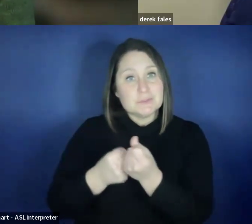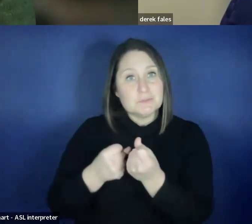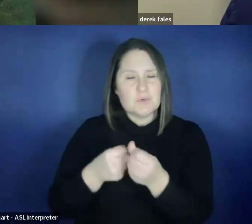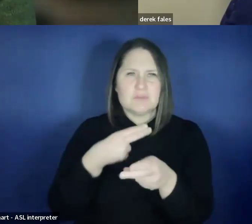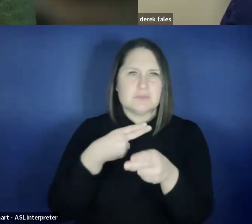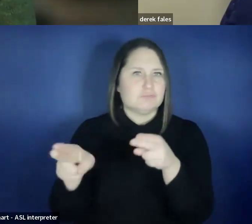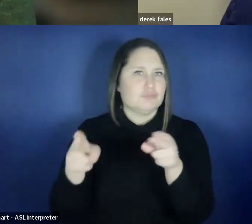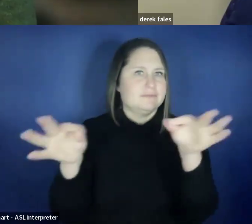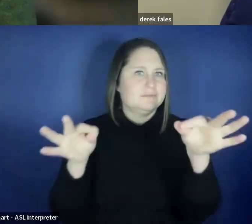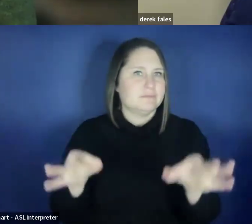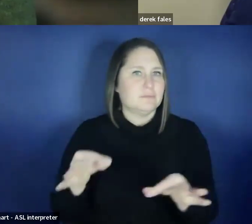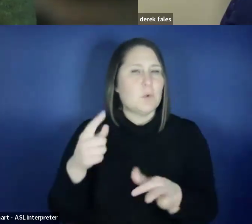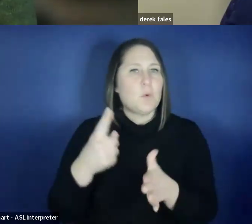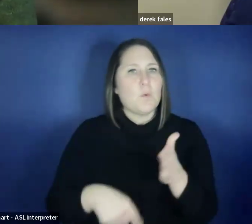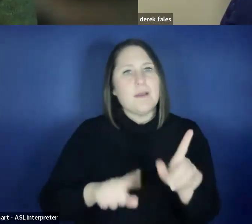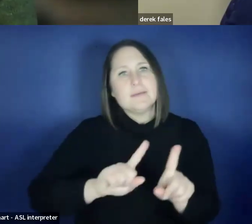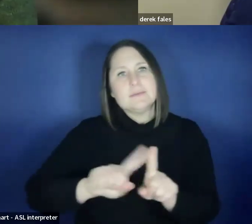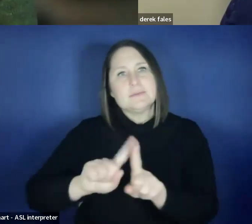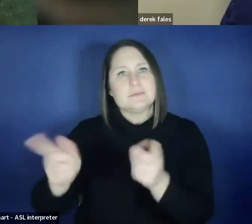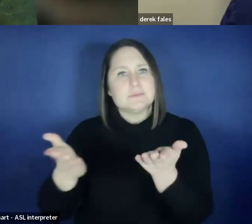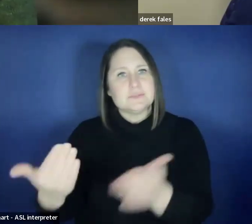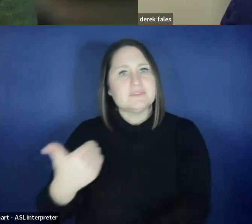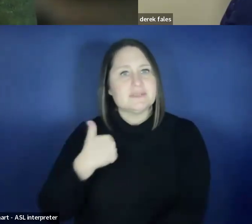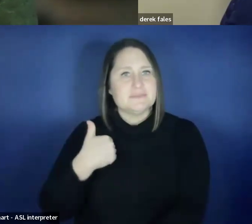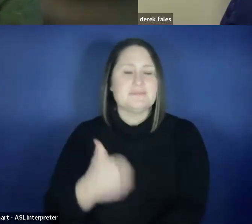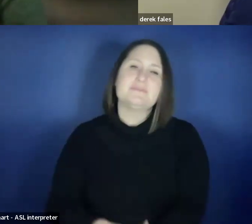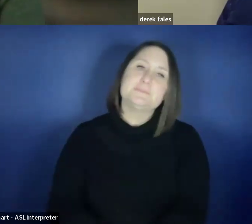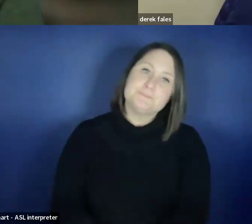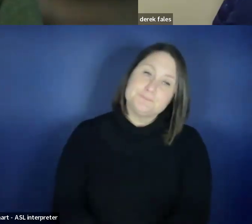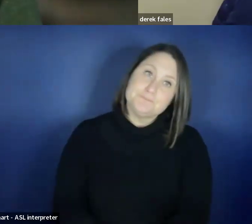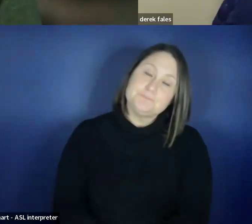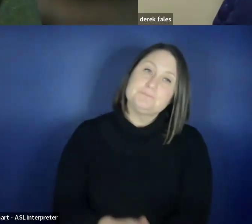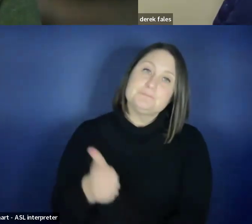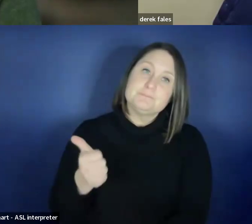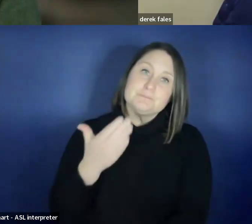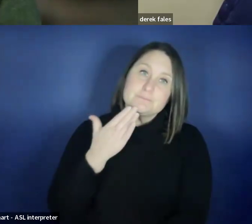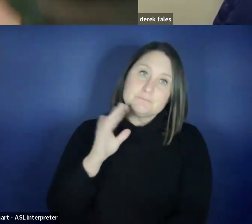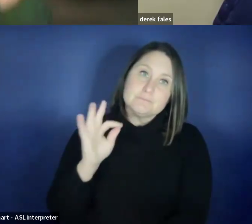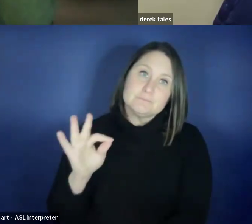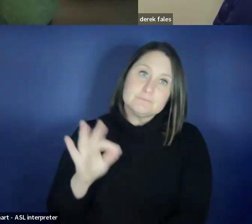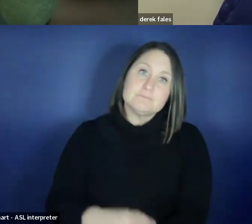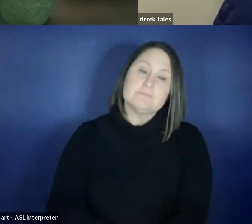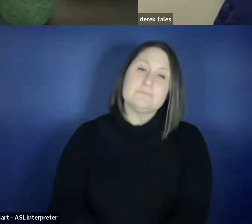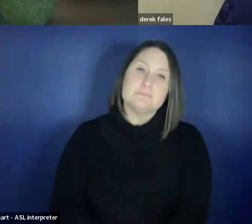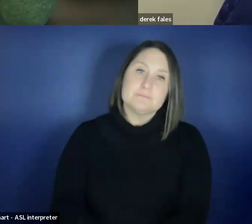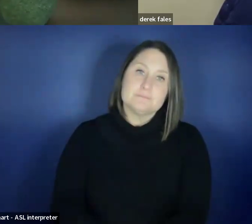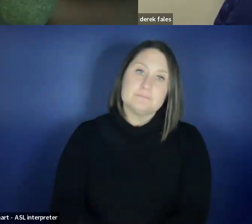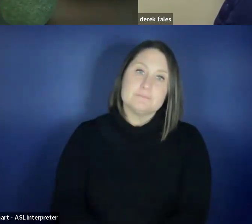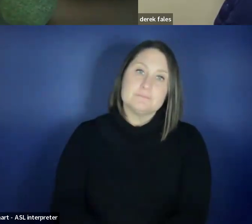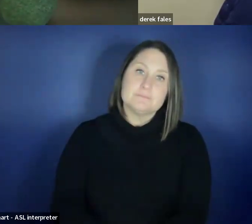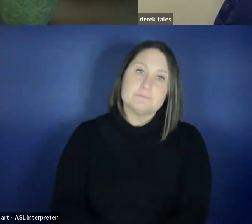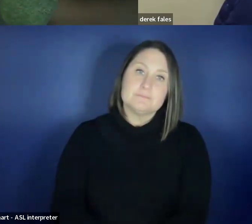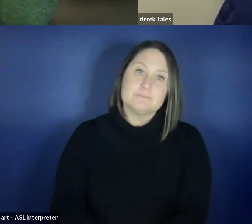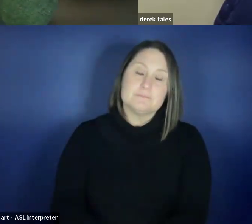quick overview of some of the different services, Betsy. Great, thank you. And we've